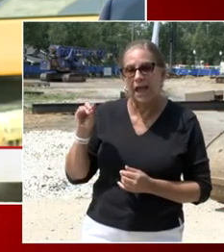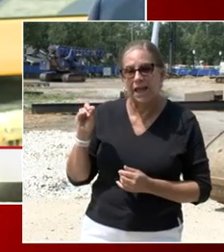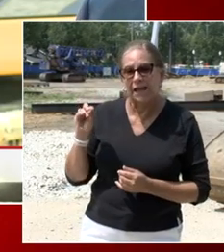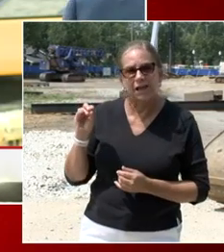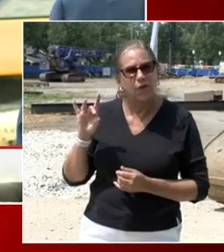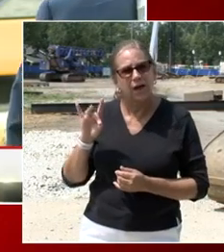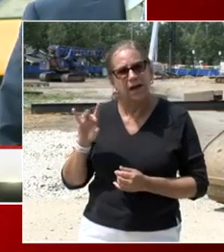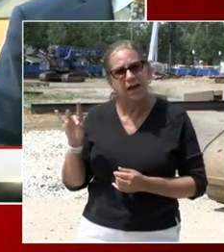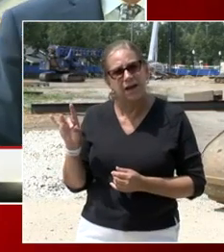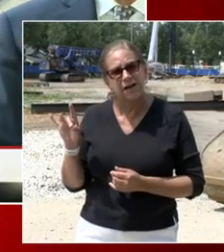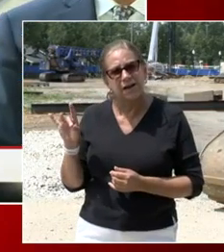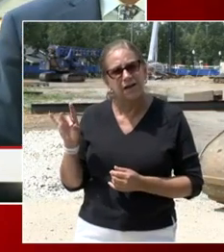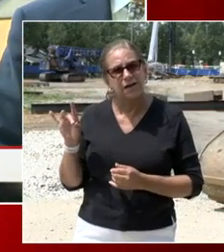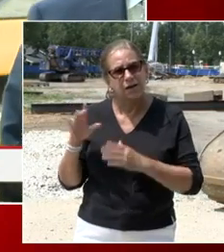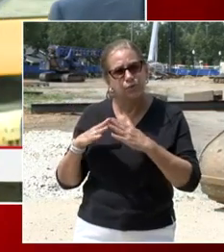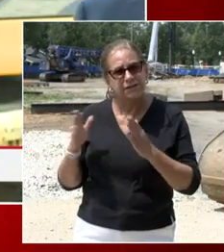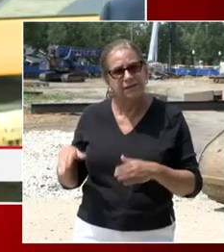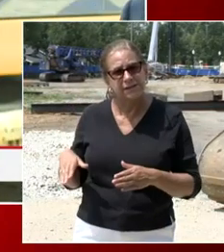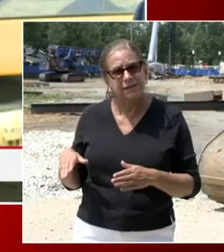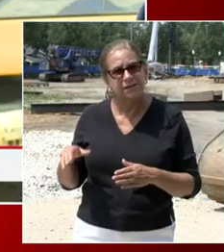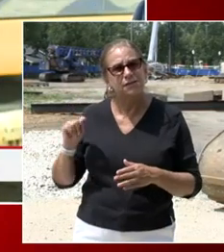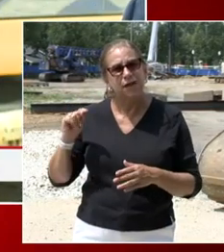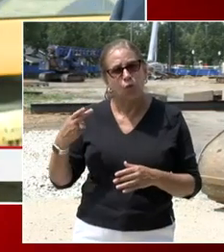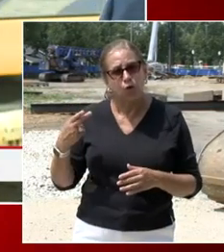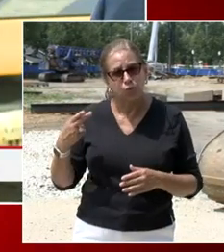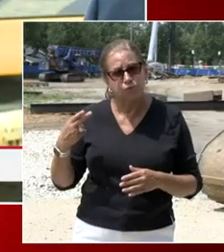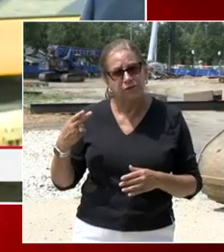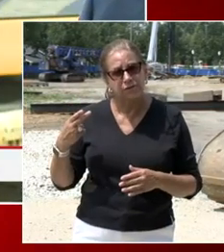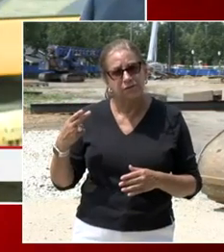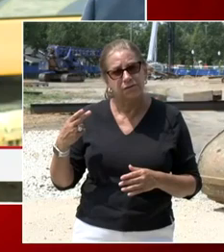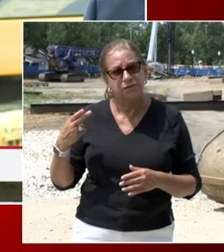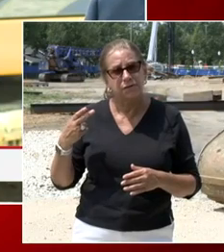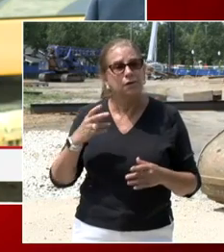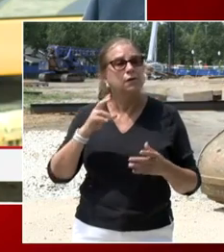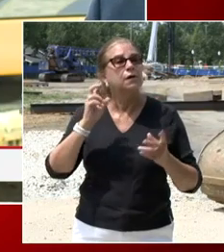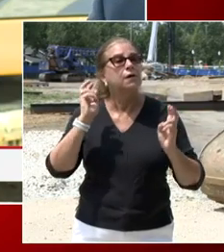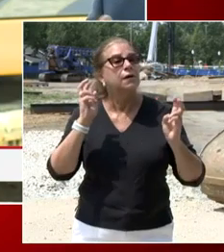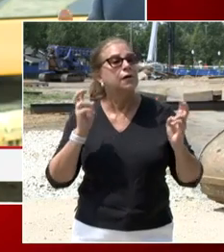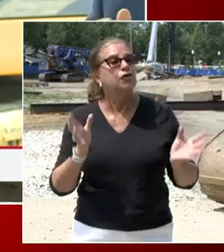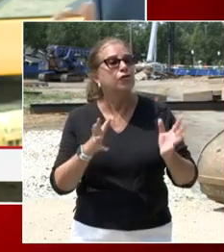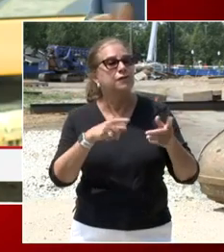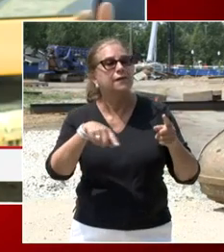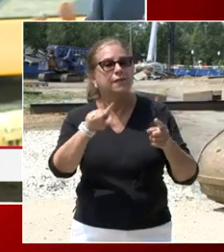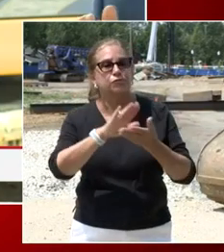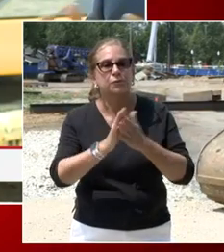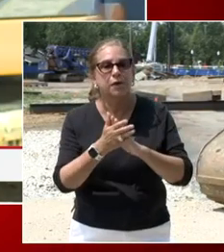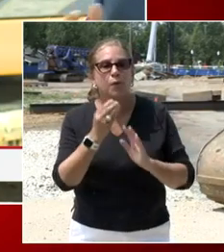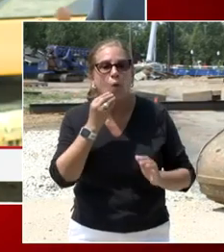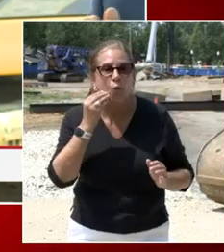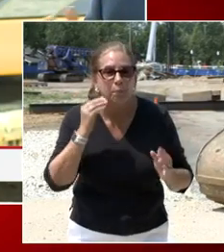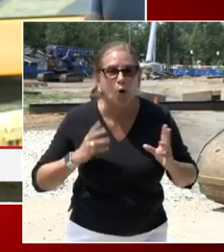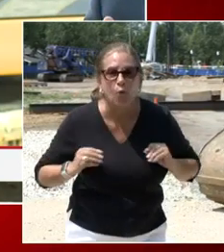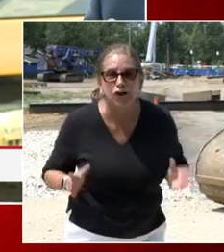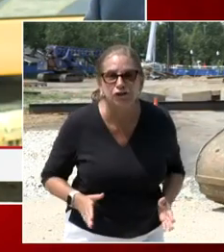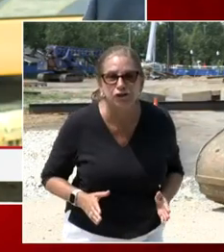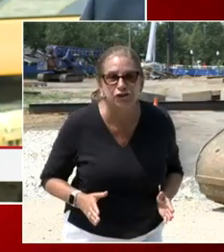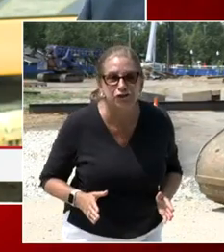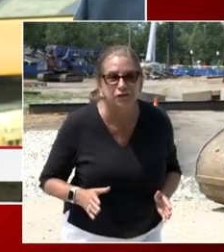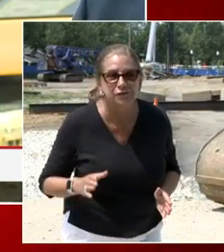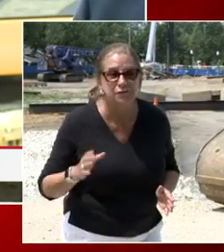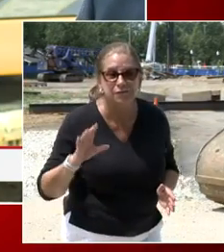Latrina tells me, 88 townhomes, which are home ownership opportunities right here in Ward 8. St. Elizabeth, we're